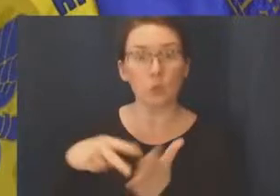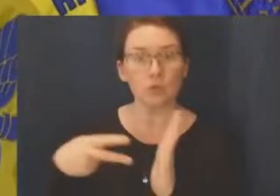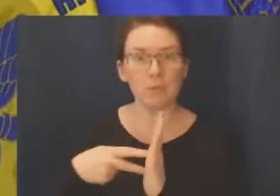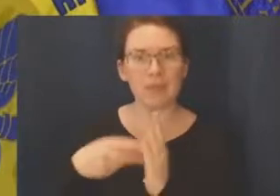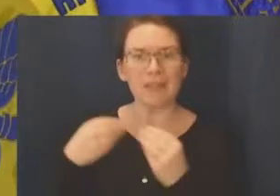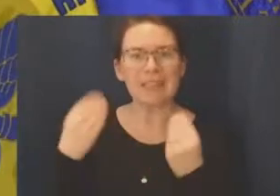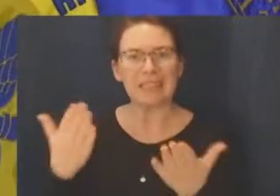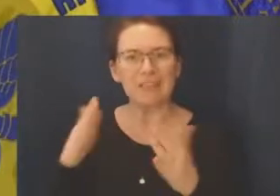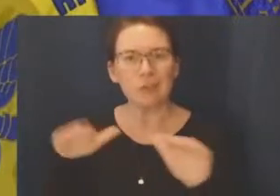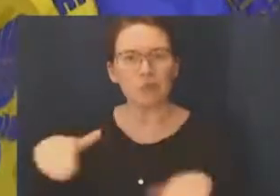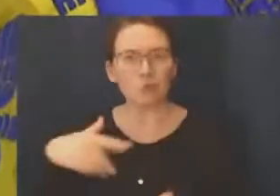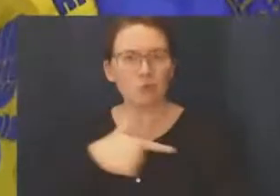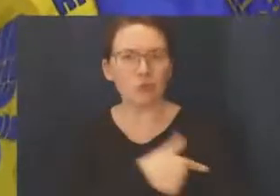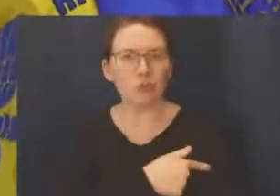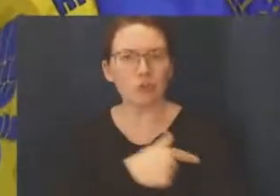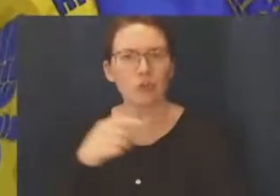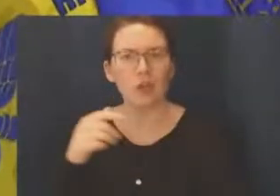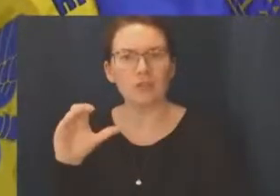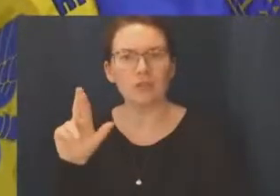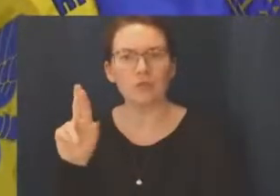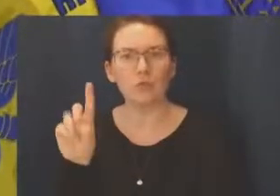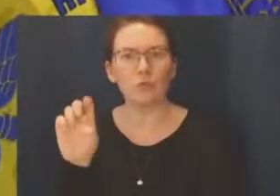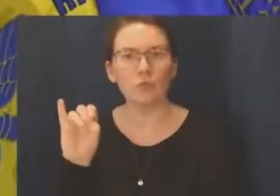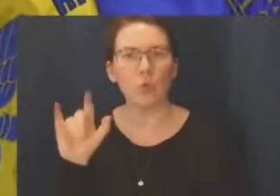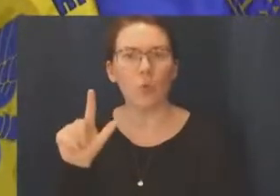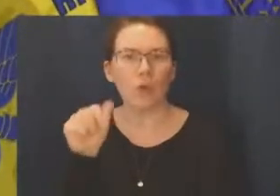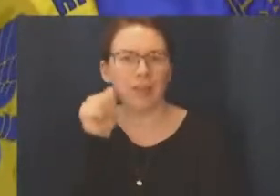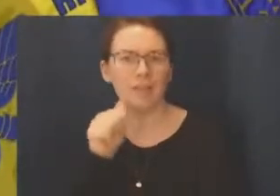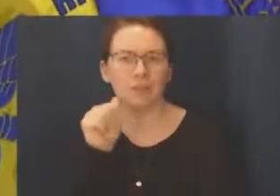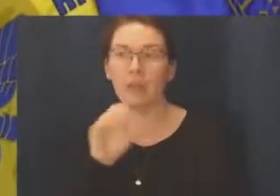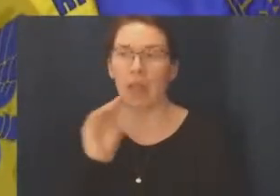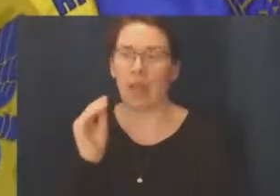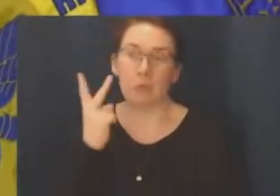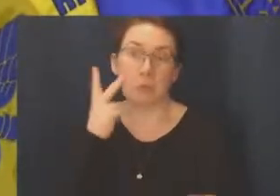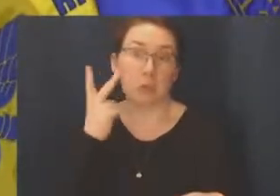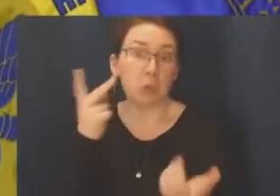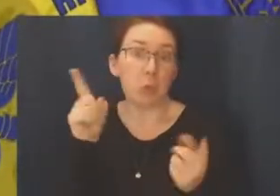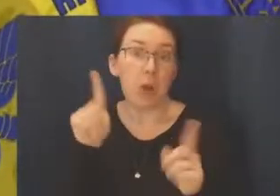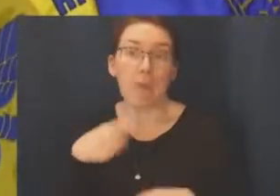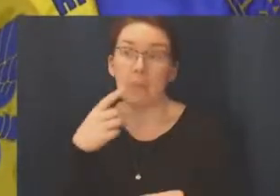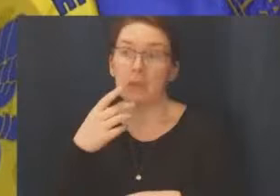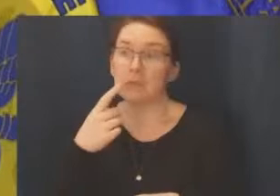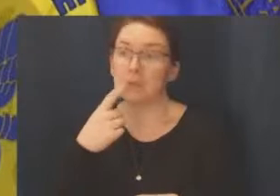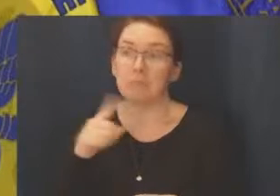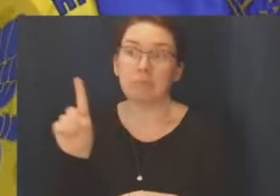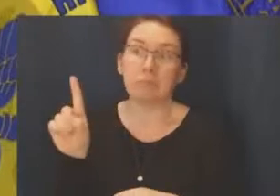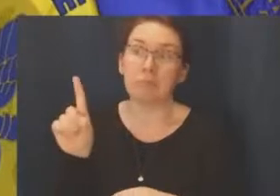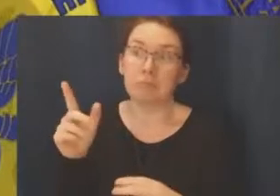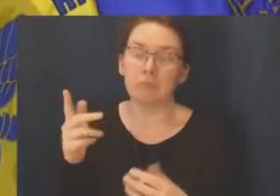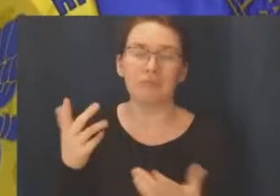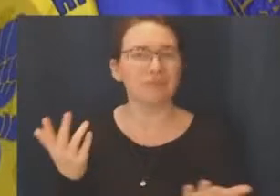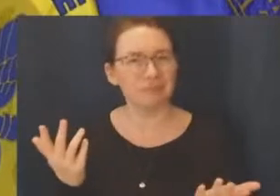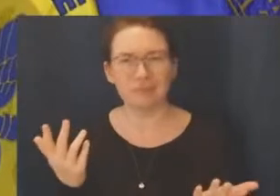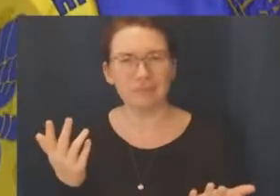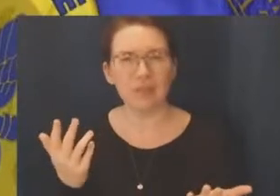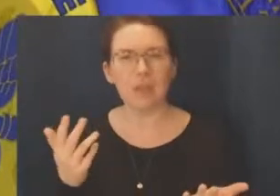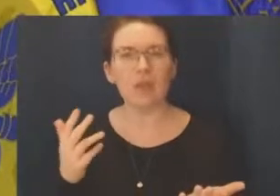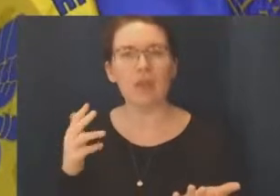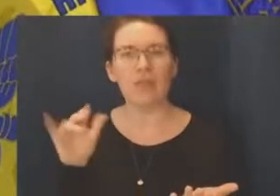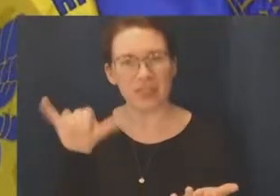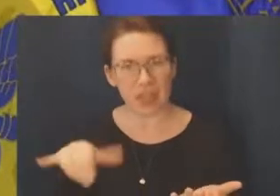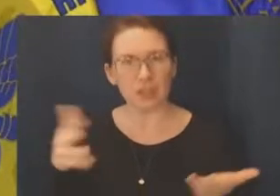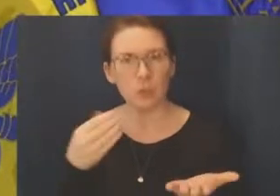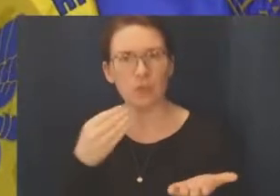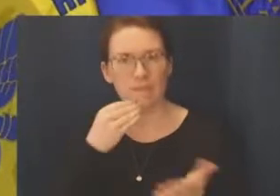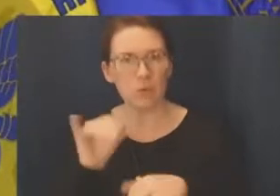every single day for years and seeing what happens. When a study itself that the industry is telling us to do is on its face